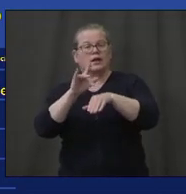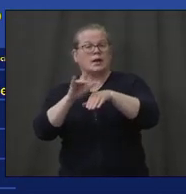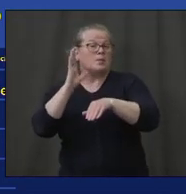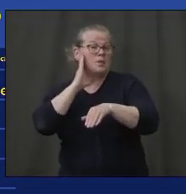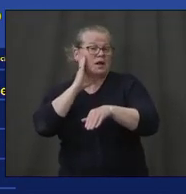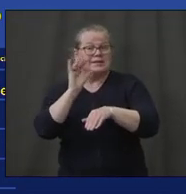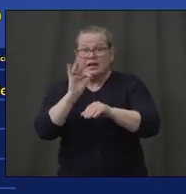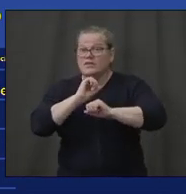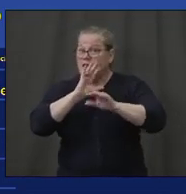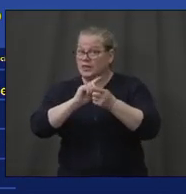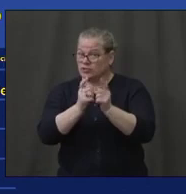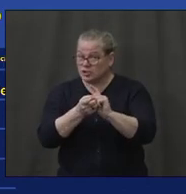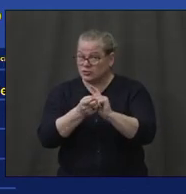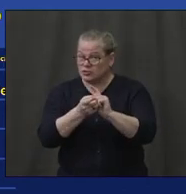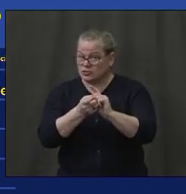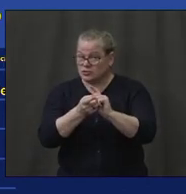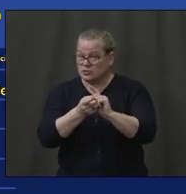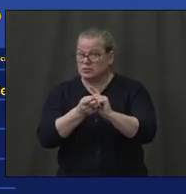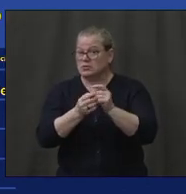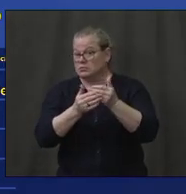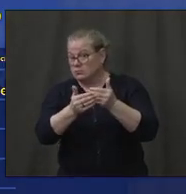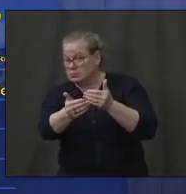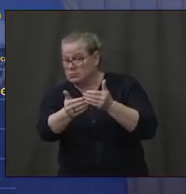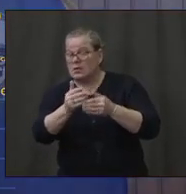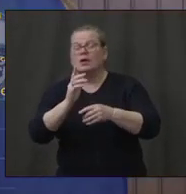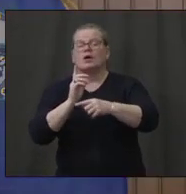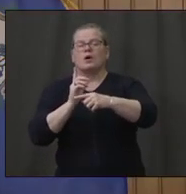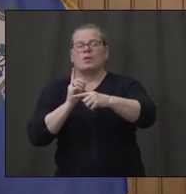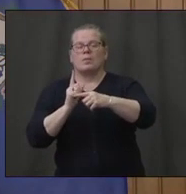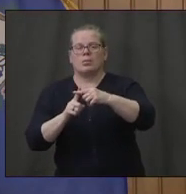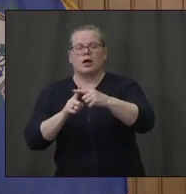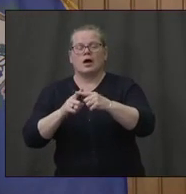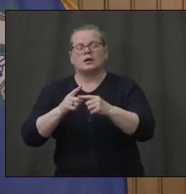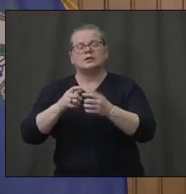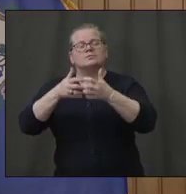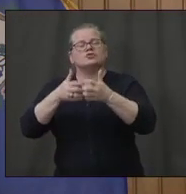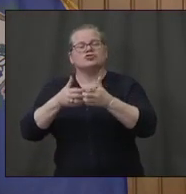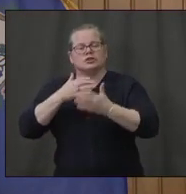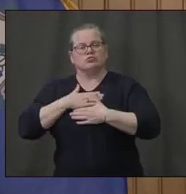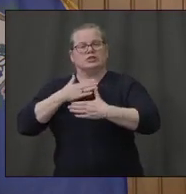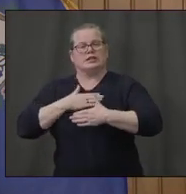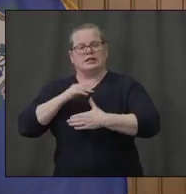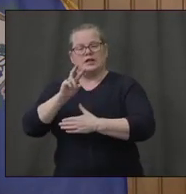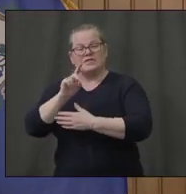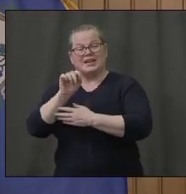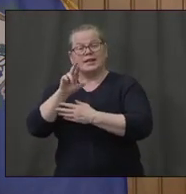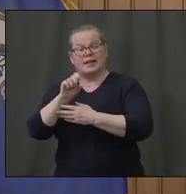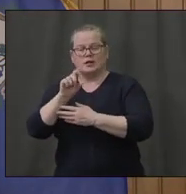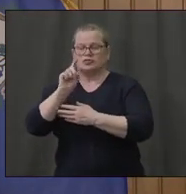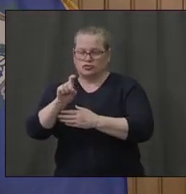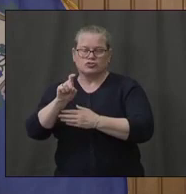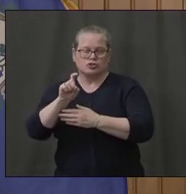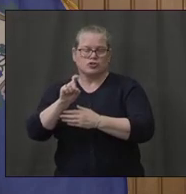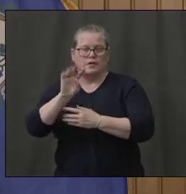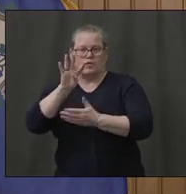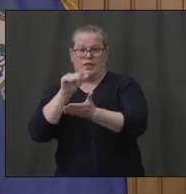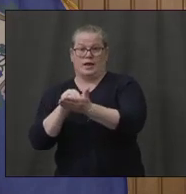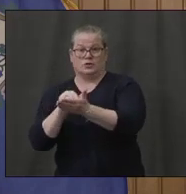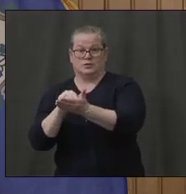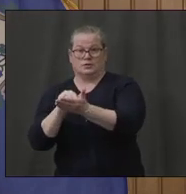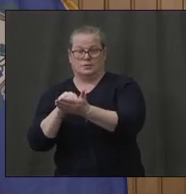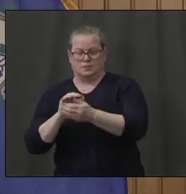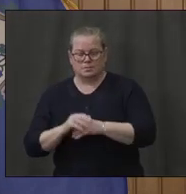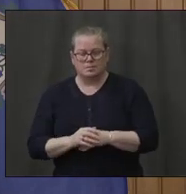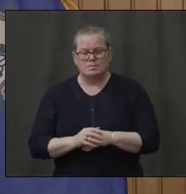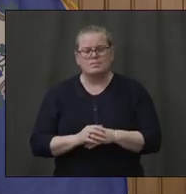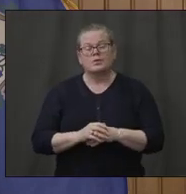4,000 ventilators. Let me talk about the one that we control first, and that is beds. As